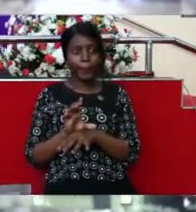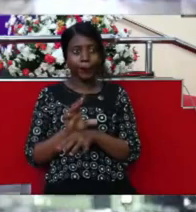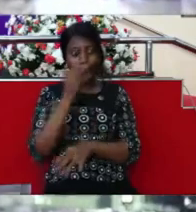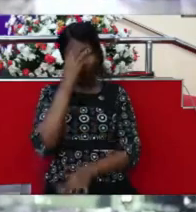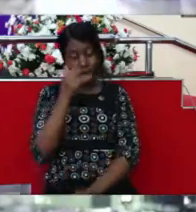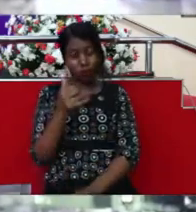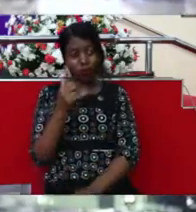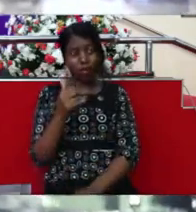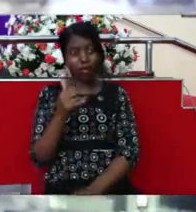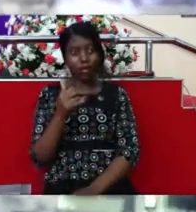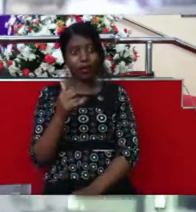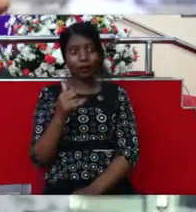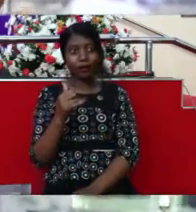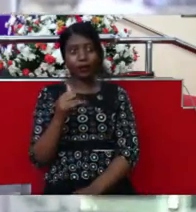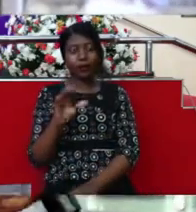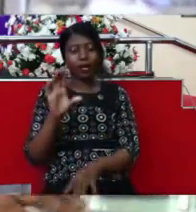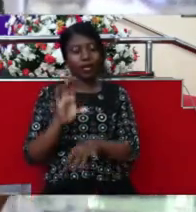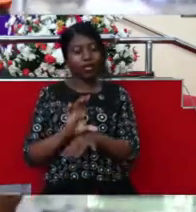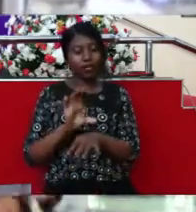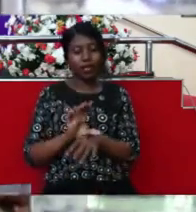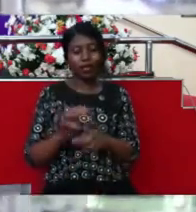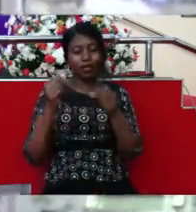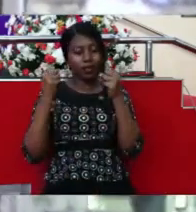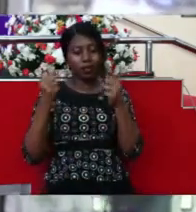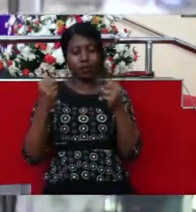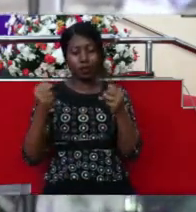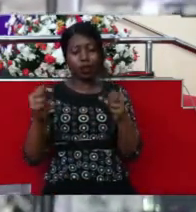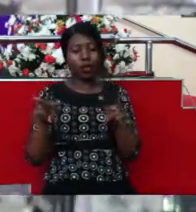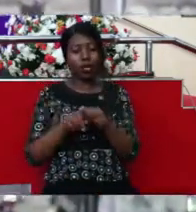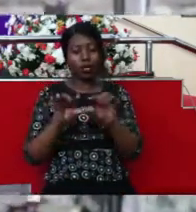Because a church is as strong as it's the families that make it up.